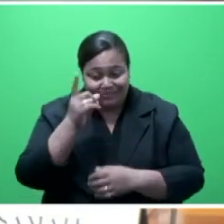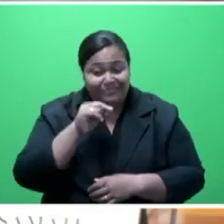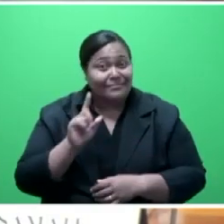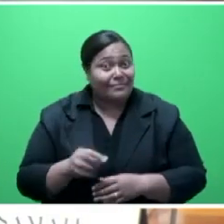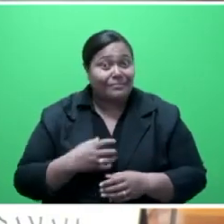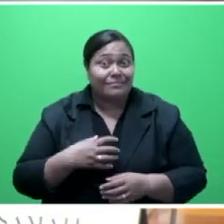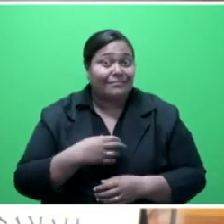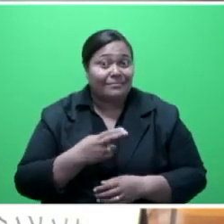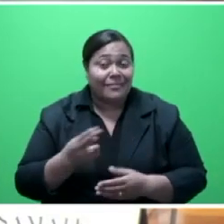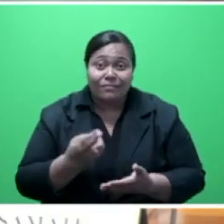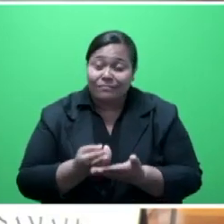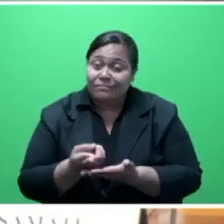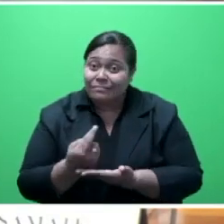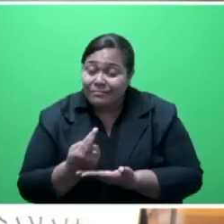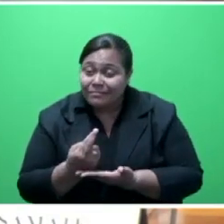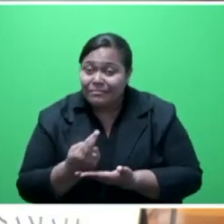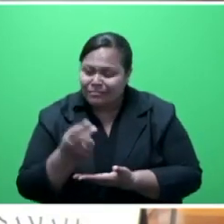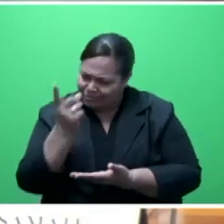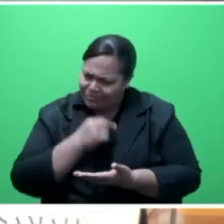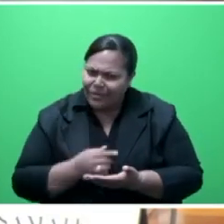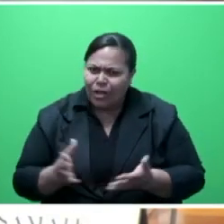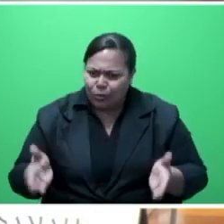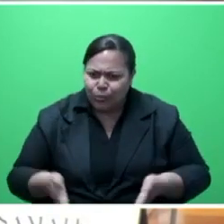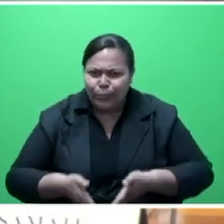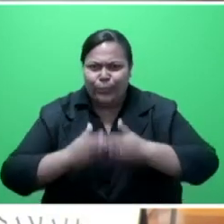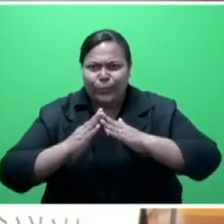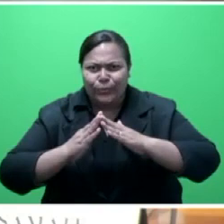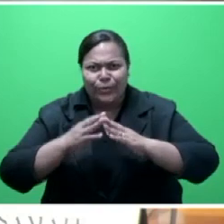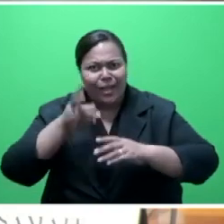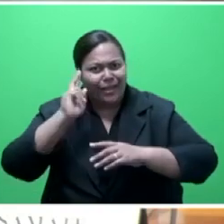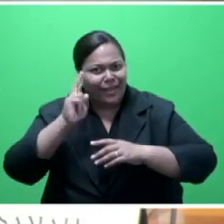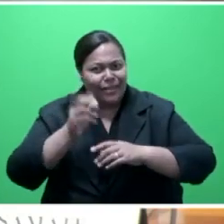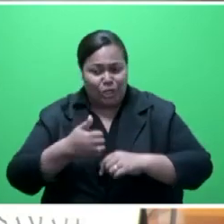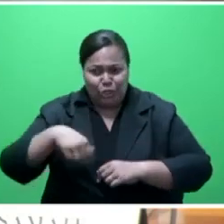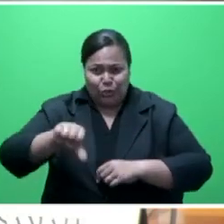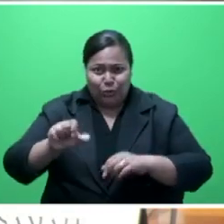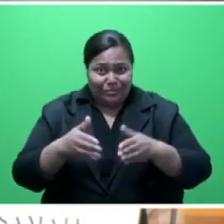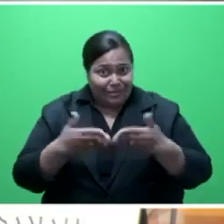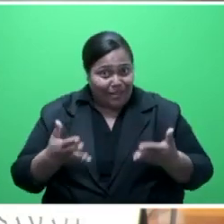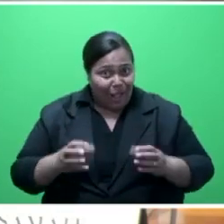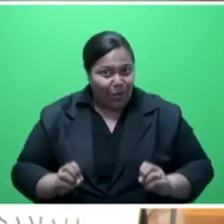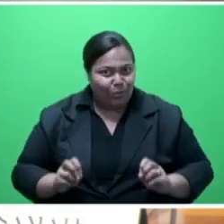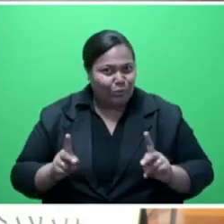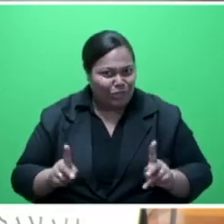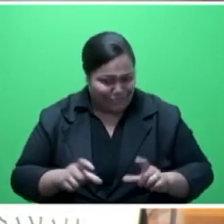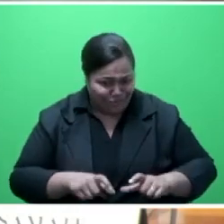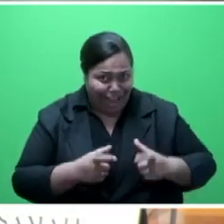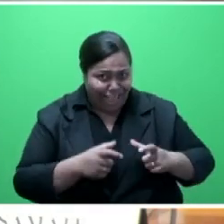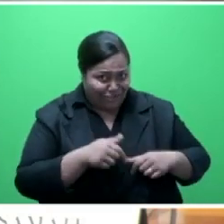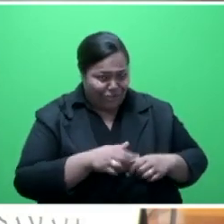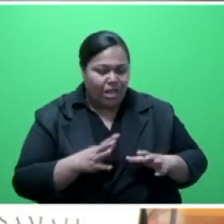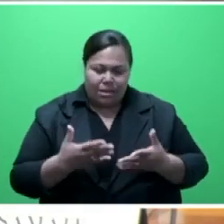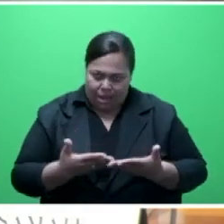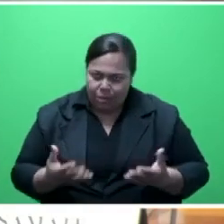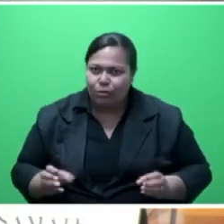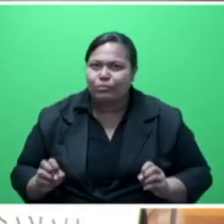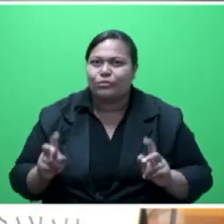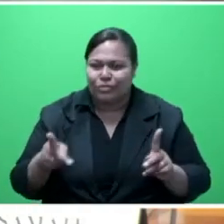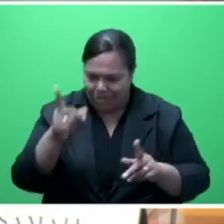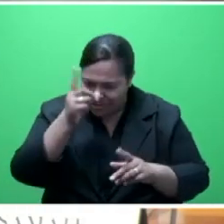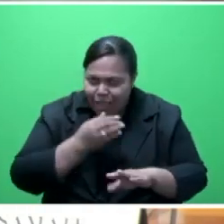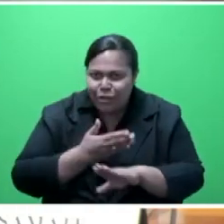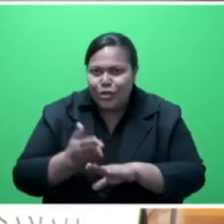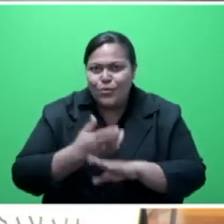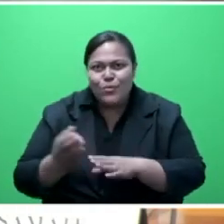recover. We can do more than reclaim what has been lost. We can use this moment of challenge to break ground on a new economy, a